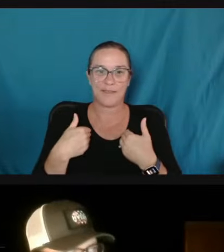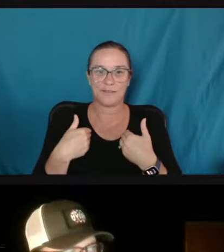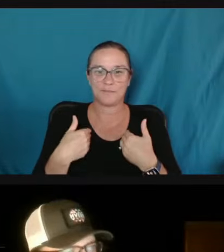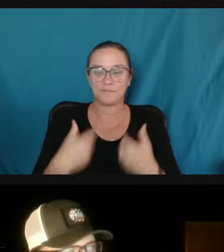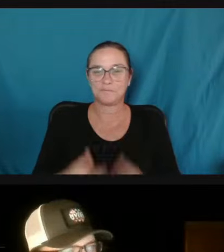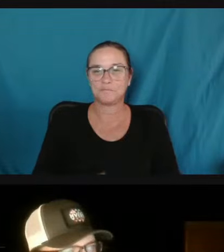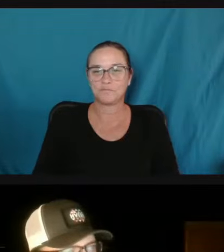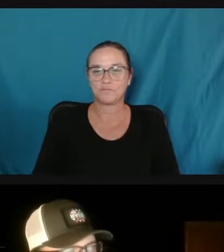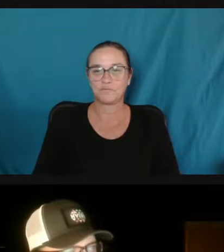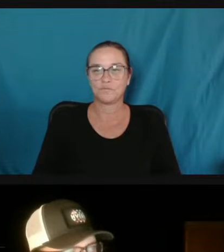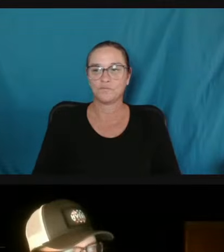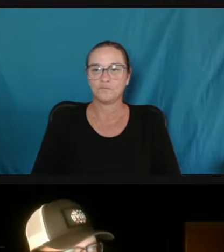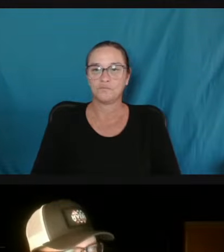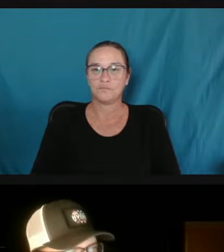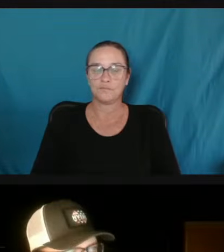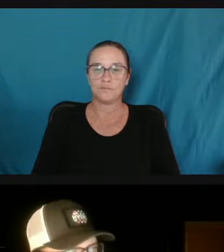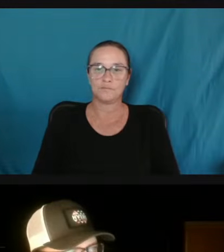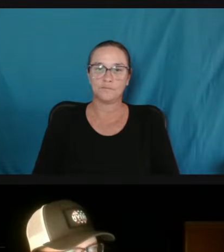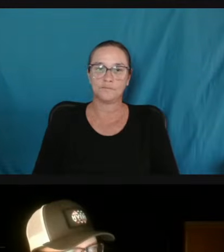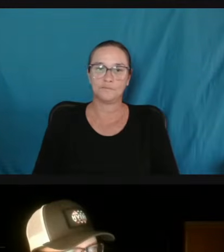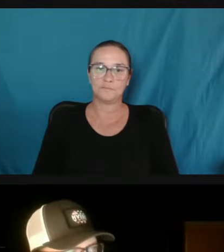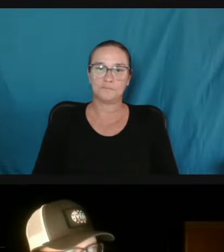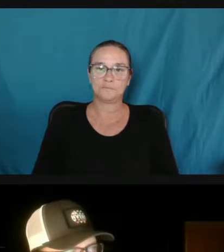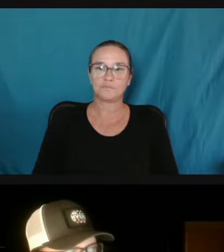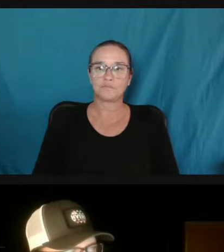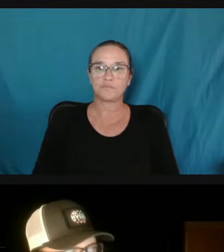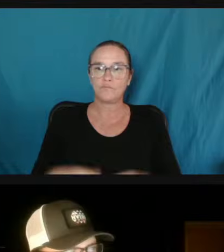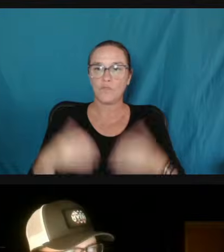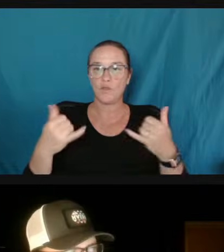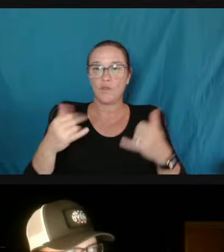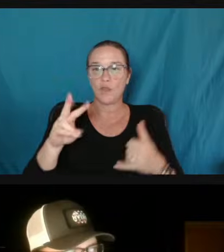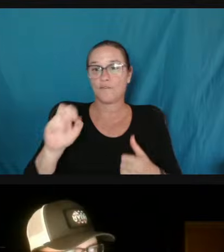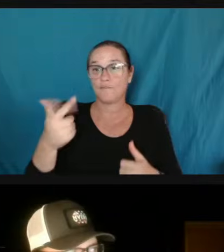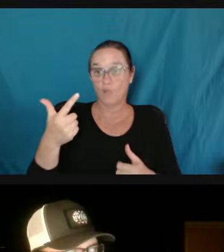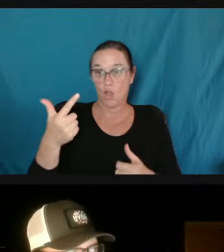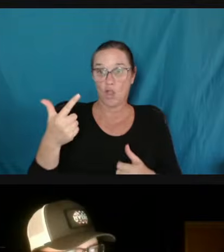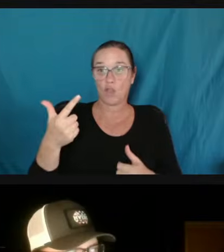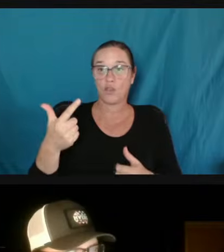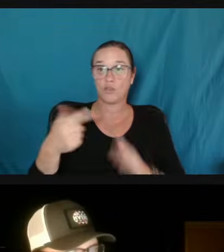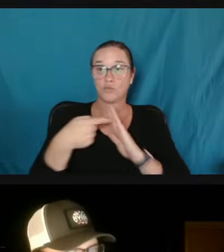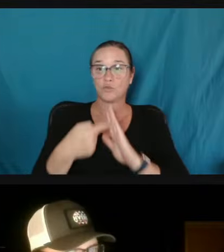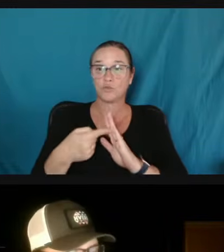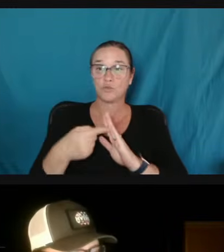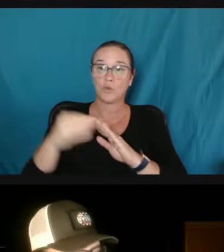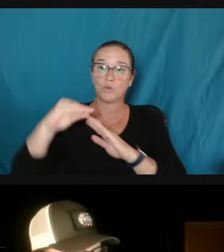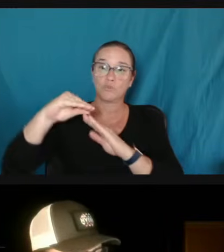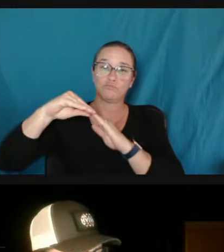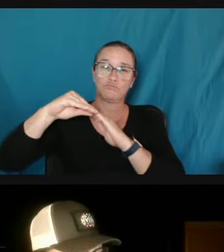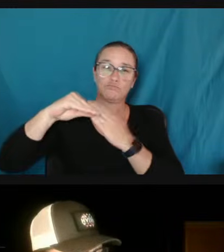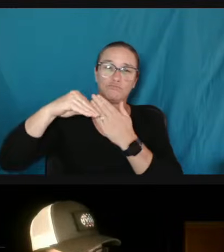here. So the current VOG forecast shows distribution from